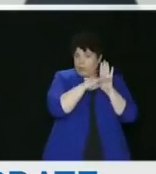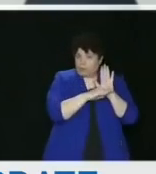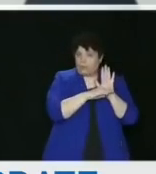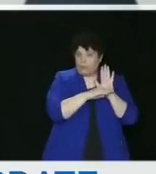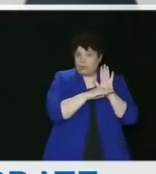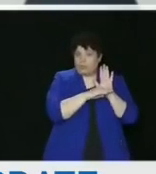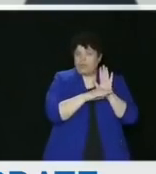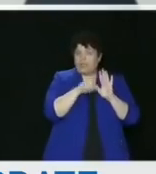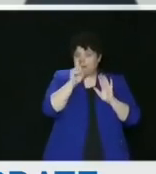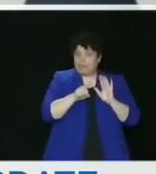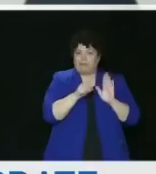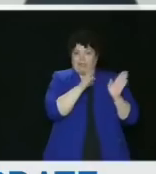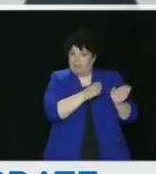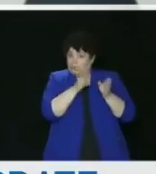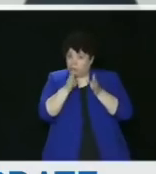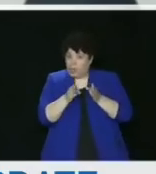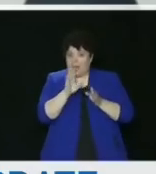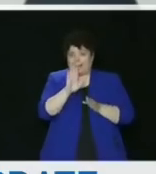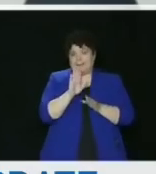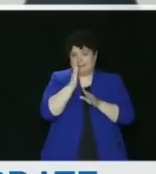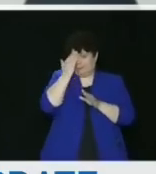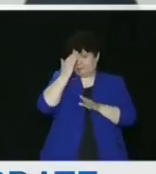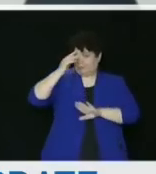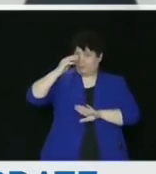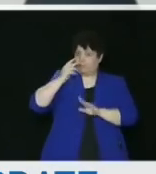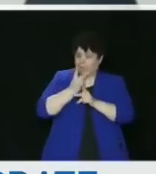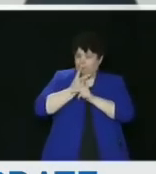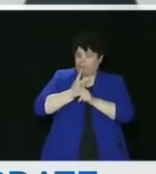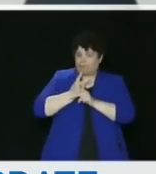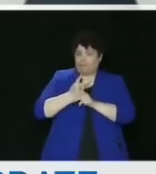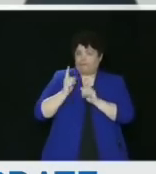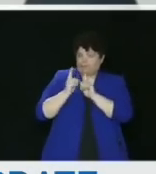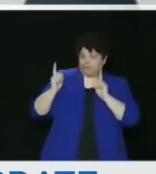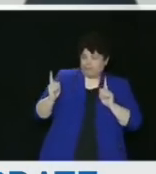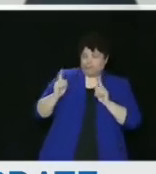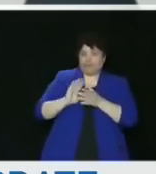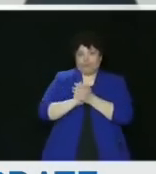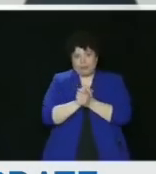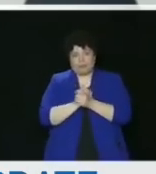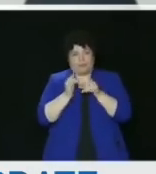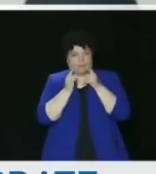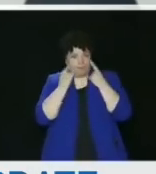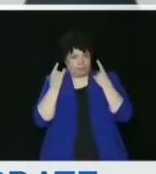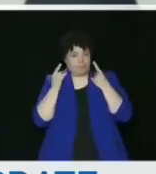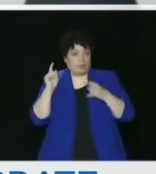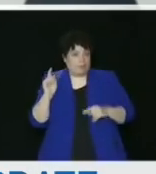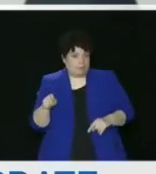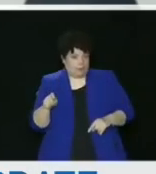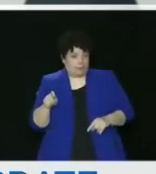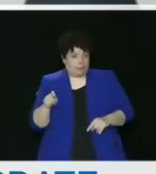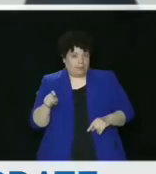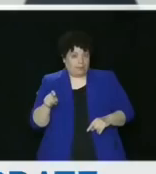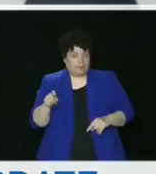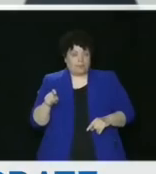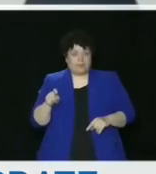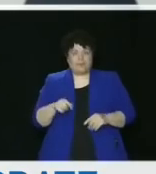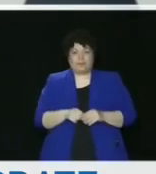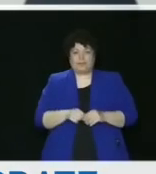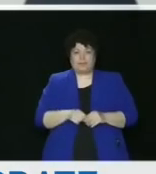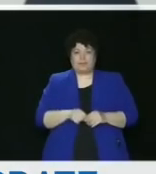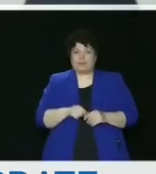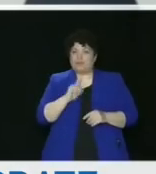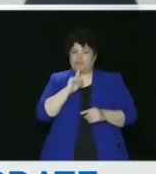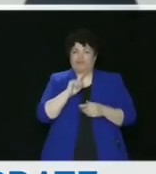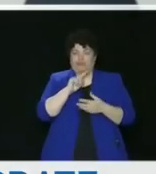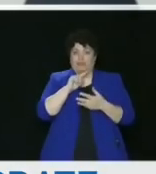sufficient individual practices and good measures at the population level. We have to do 2 or